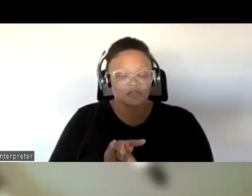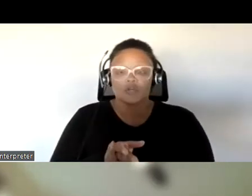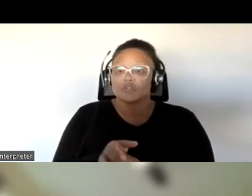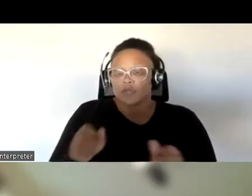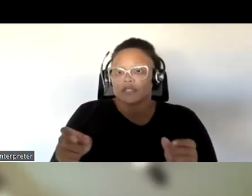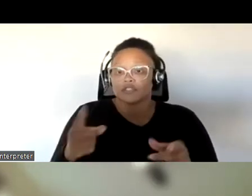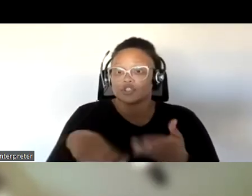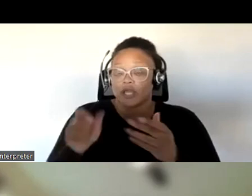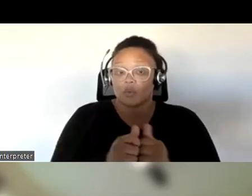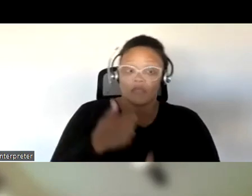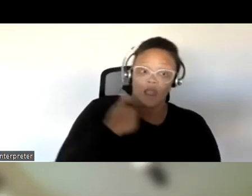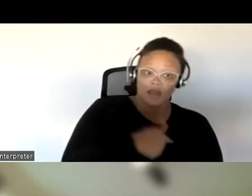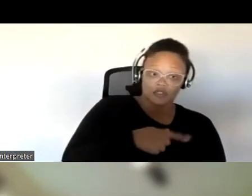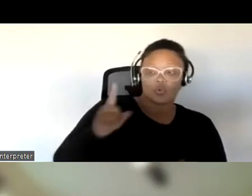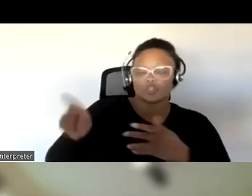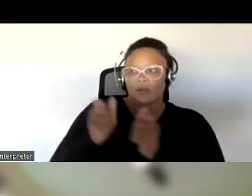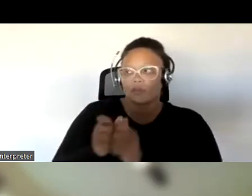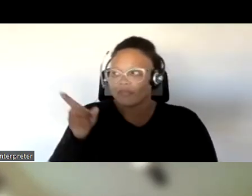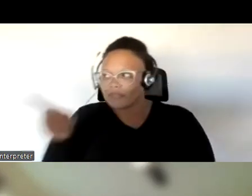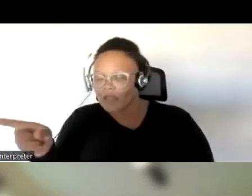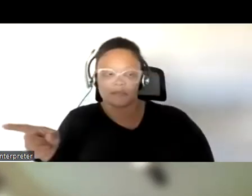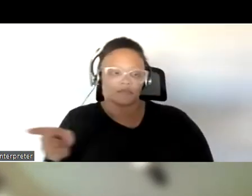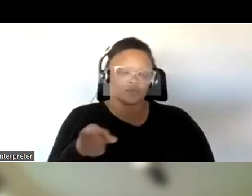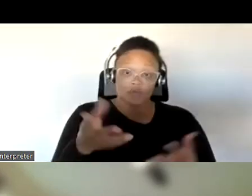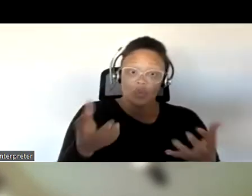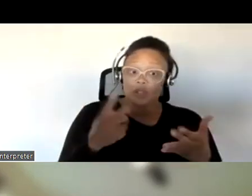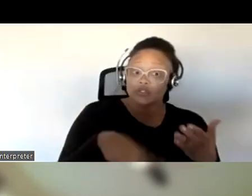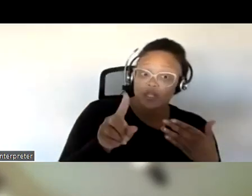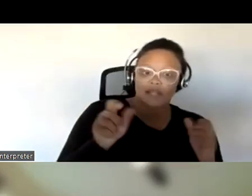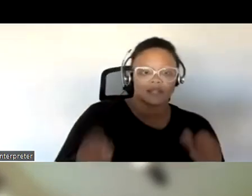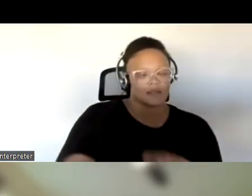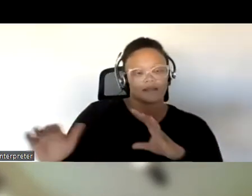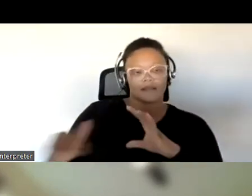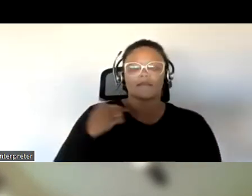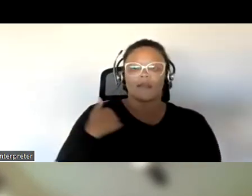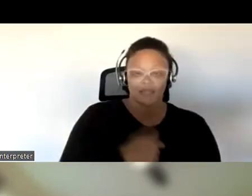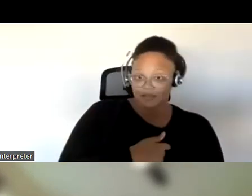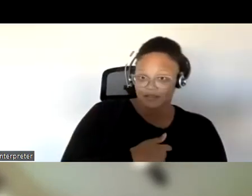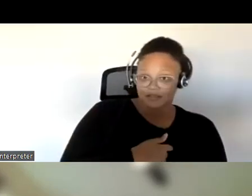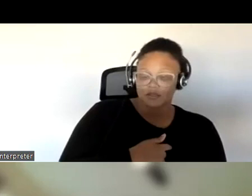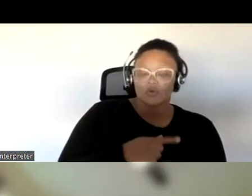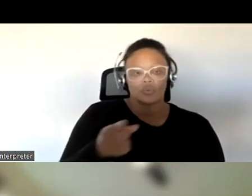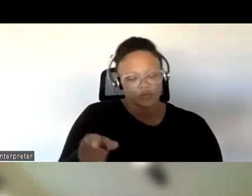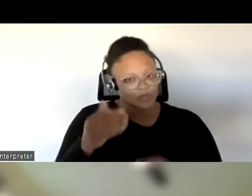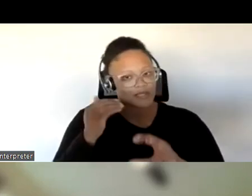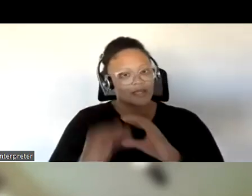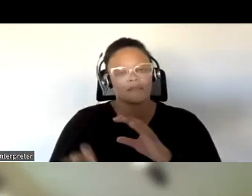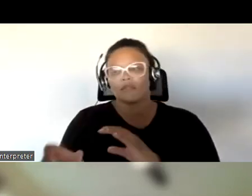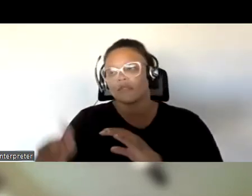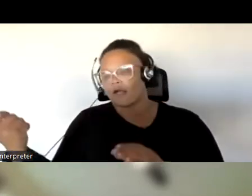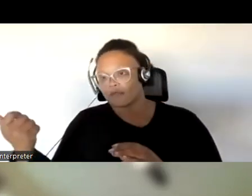before they issue payment. But if the provider wants to check, they can email us or their alternative payment program to